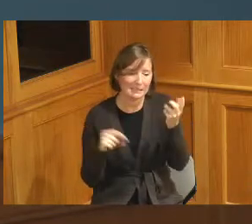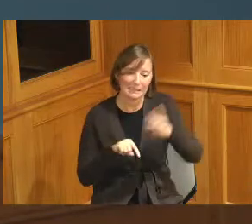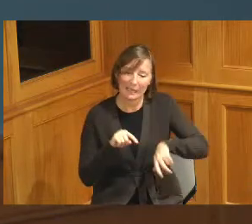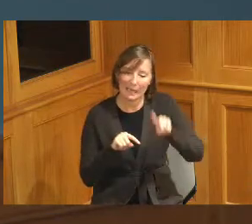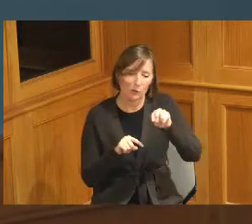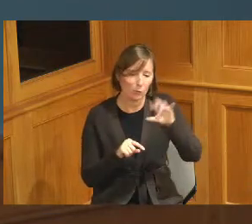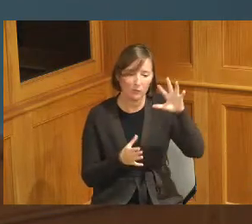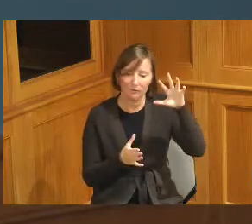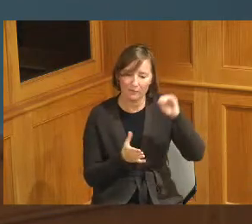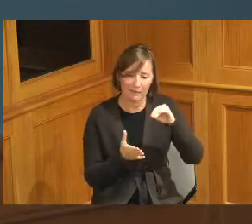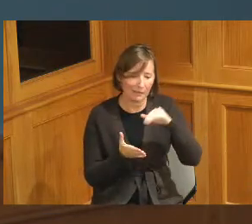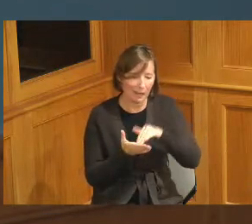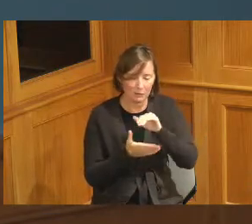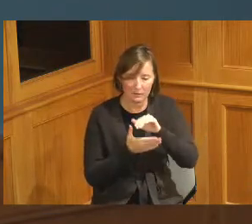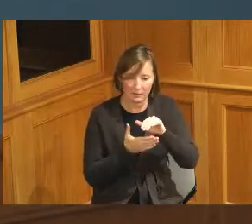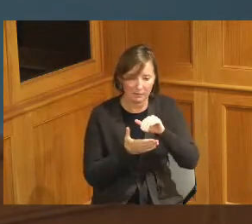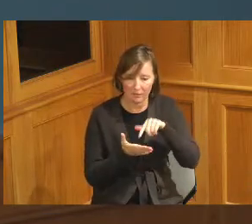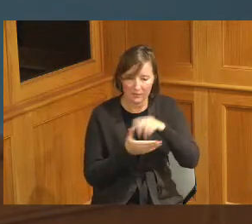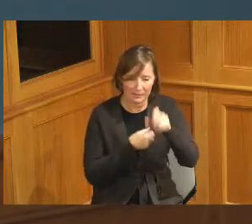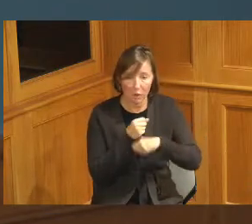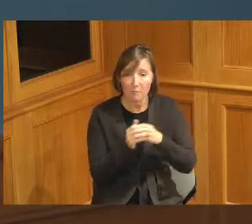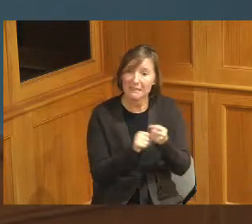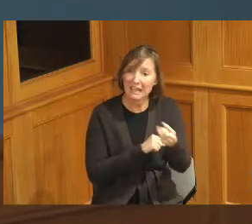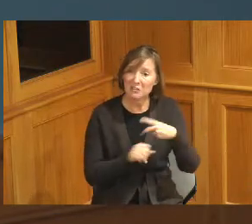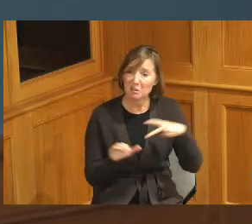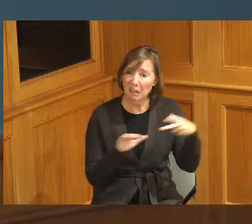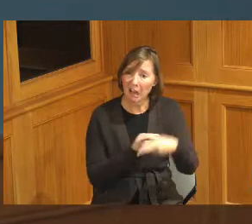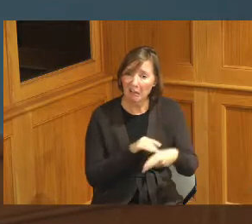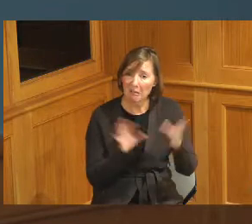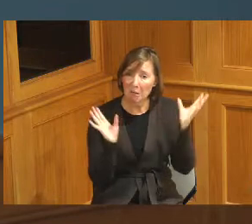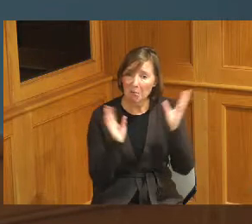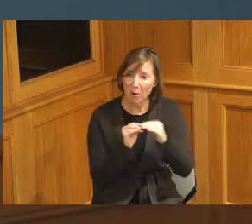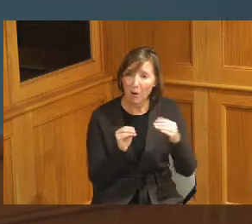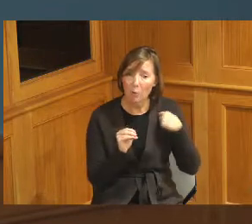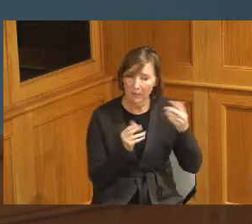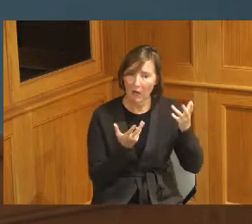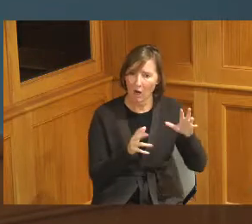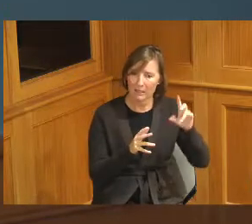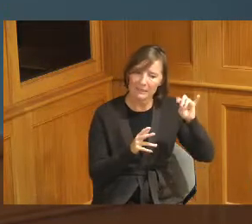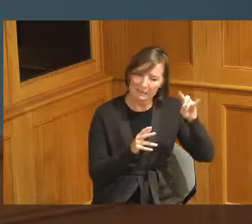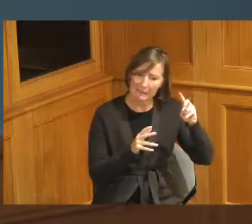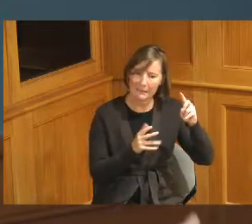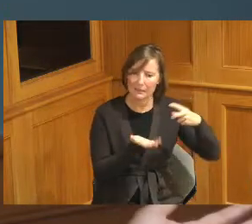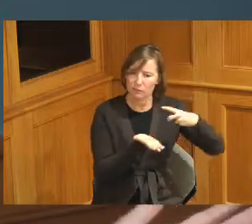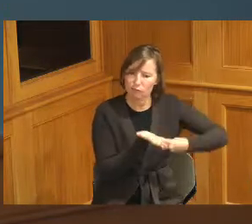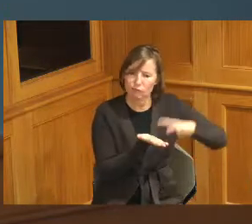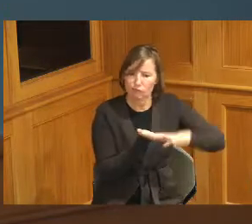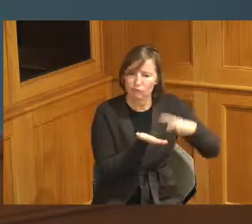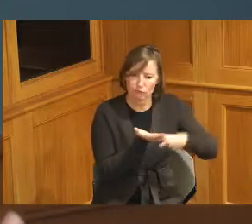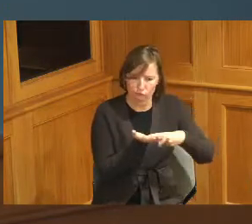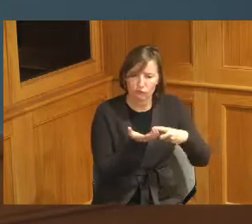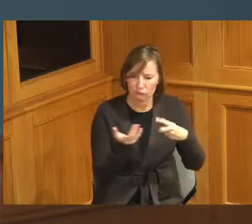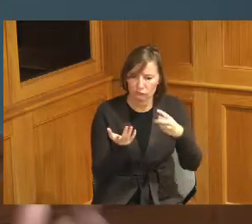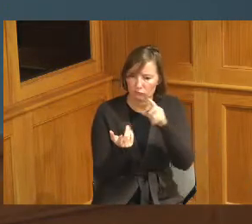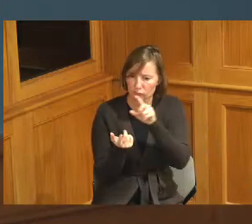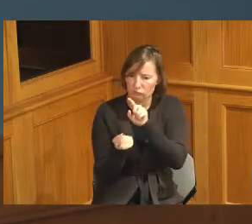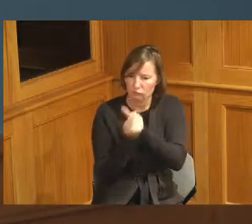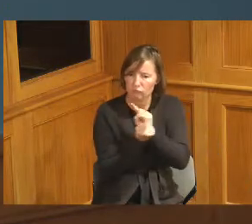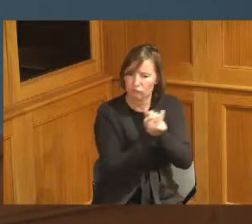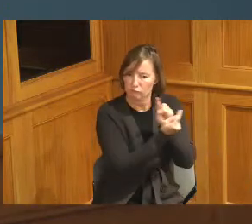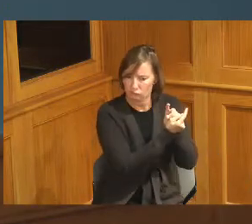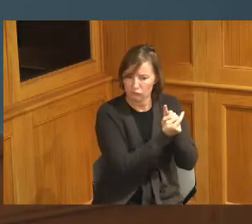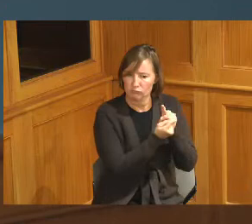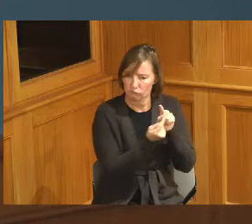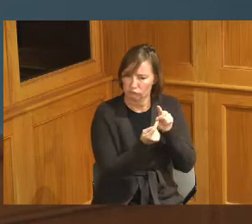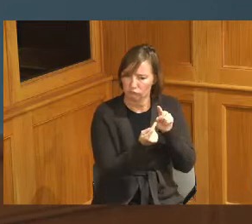don't mean next year we cut my $50,000 that I had negotiated. We not negotiated, but you had come to each of us and we